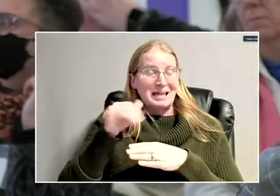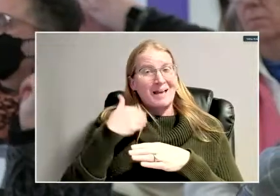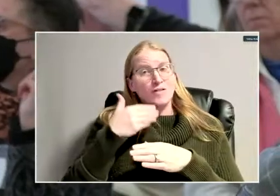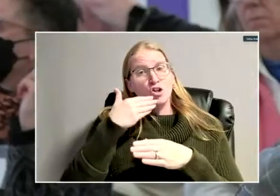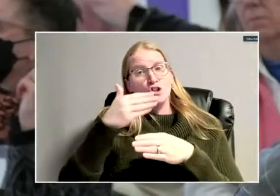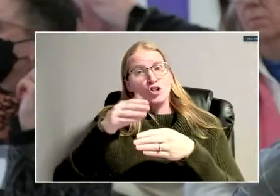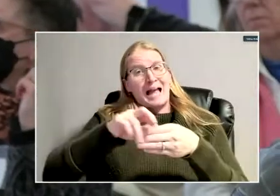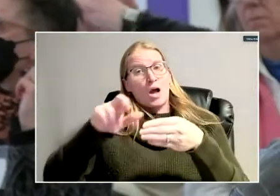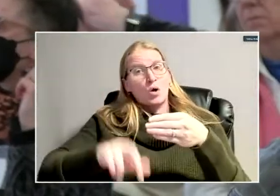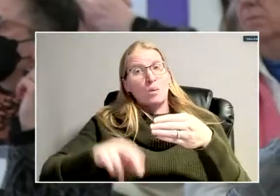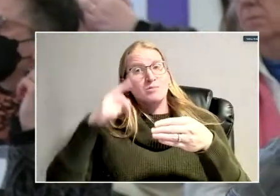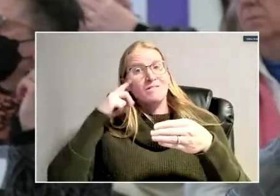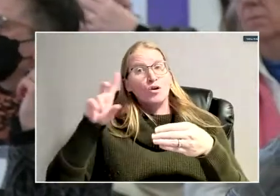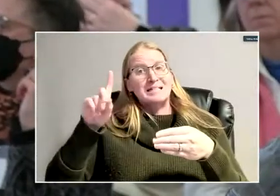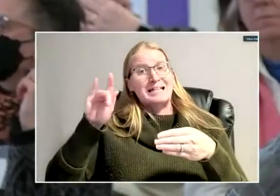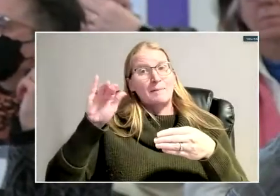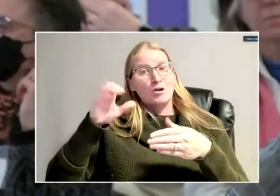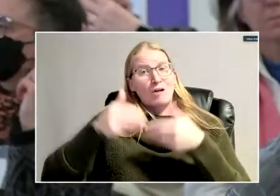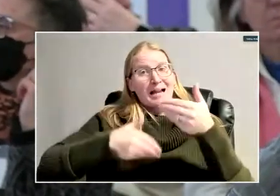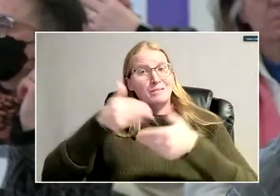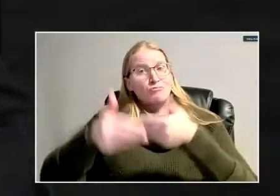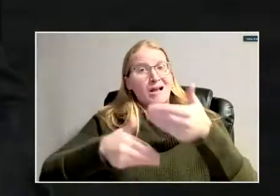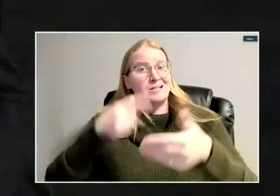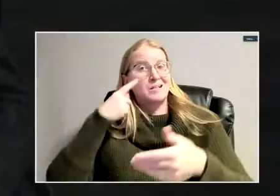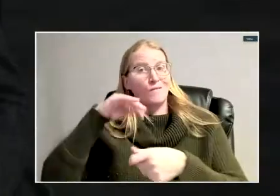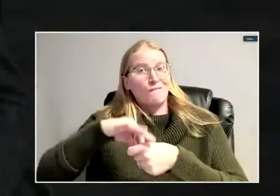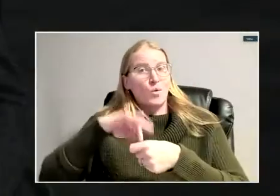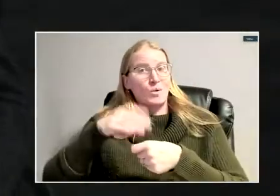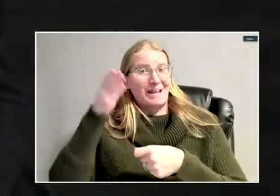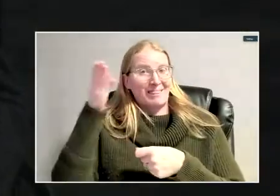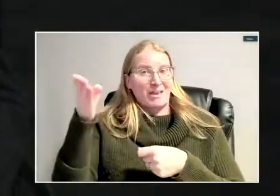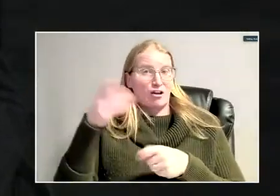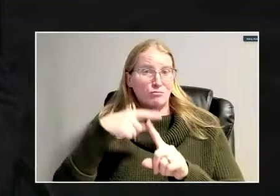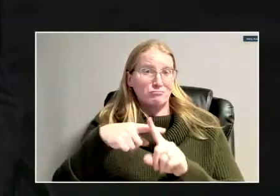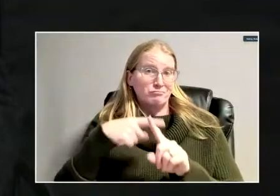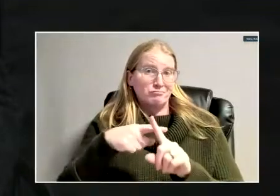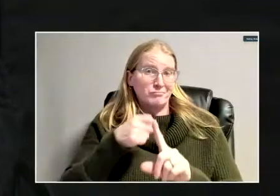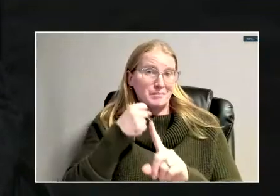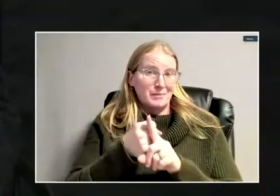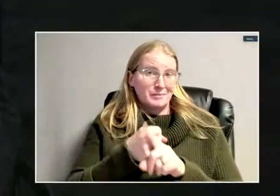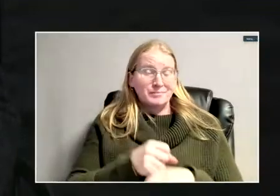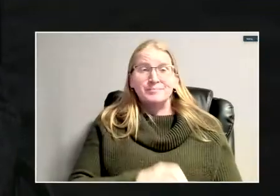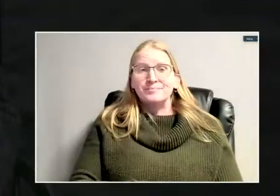Democratic process there M